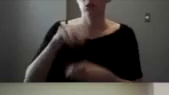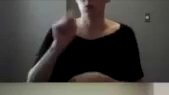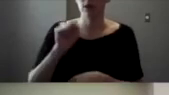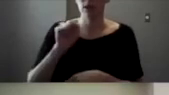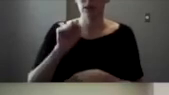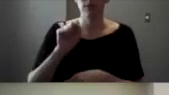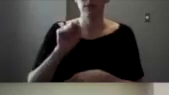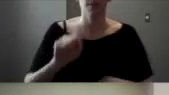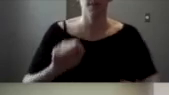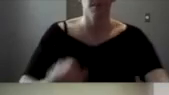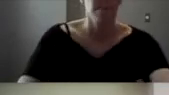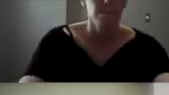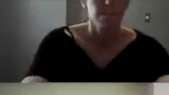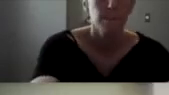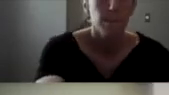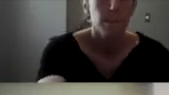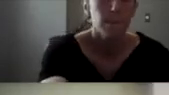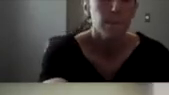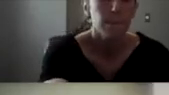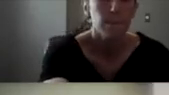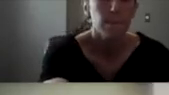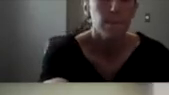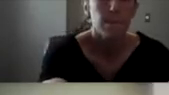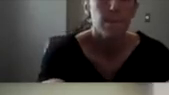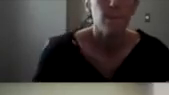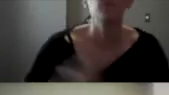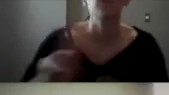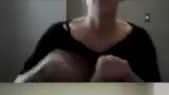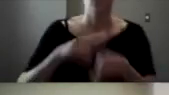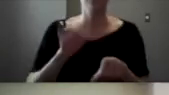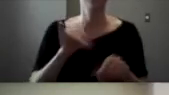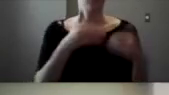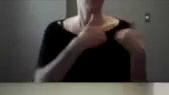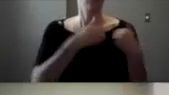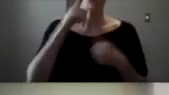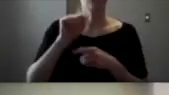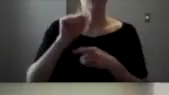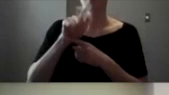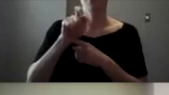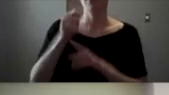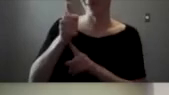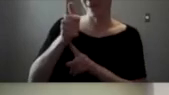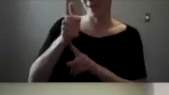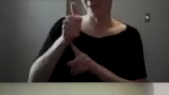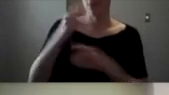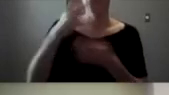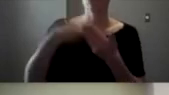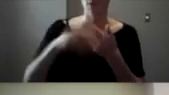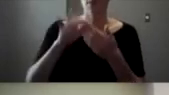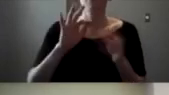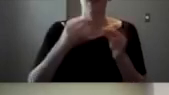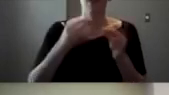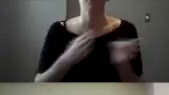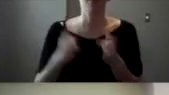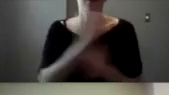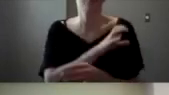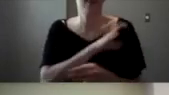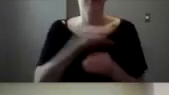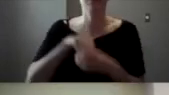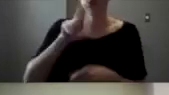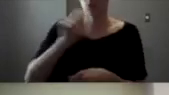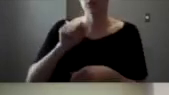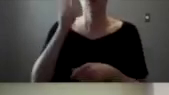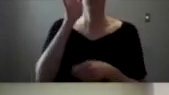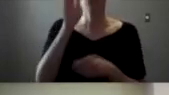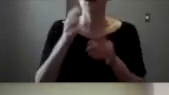responsible for the Title X program of family planning clinics in the US. And I'll be telling you much more about some of the resources that we've